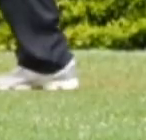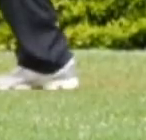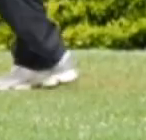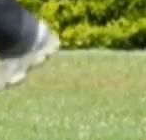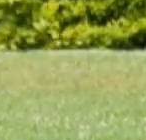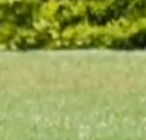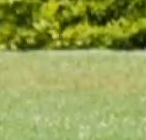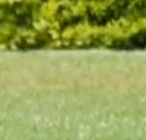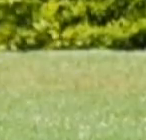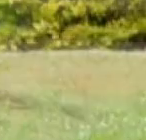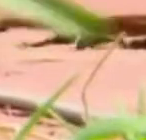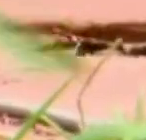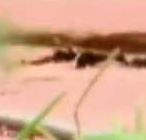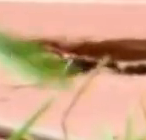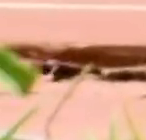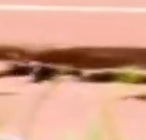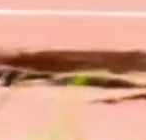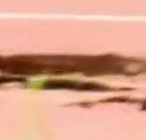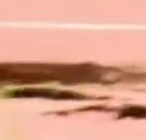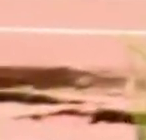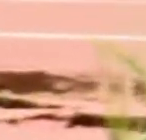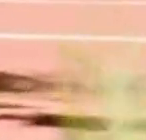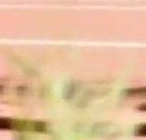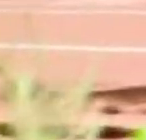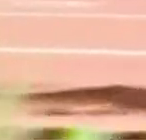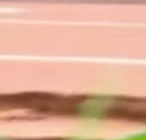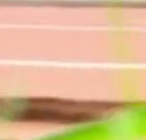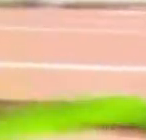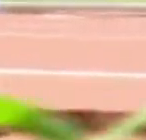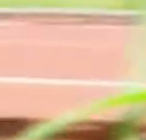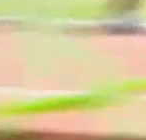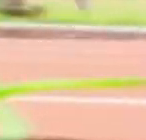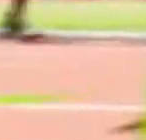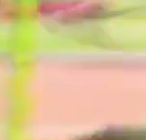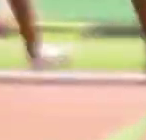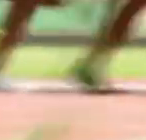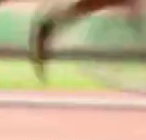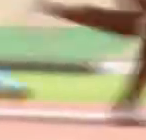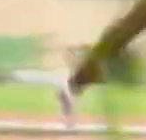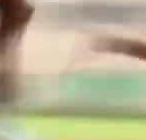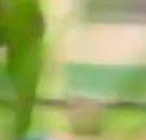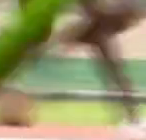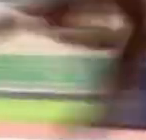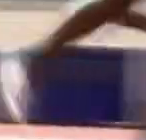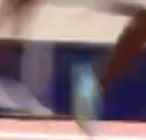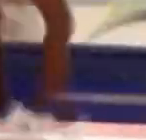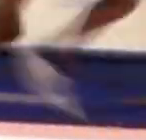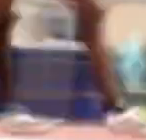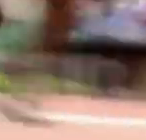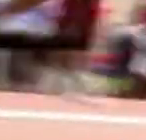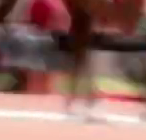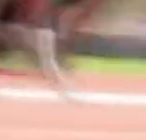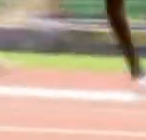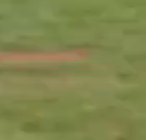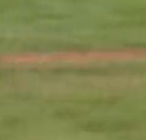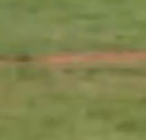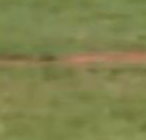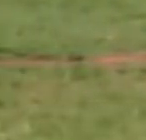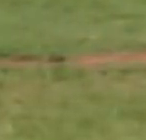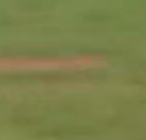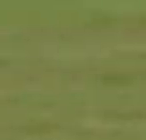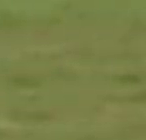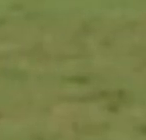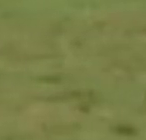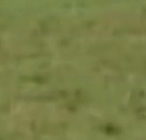The escalating coronavirus outbreak has brought more disruption in sports, not only internationally but also locally, with the